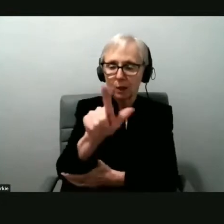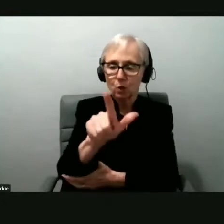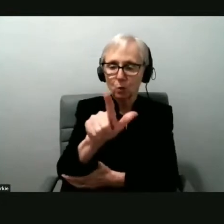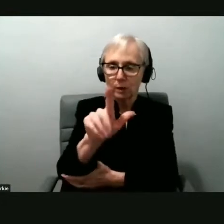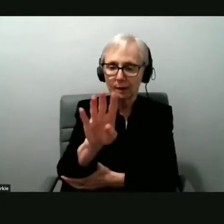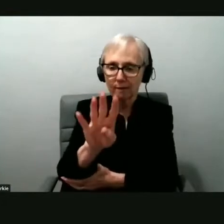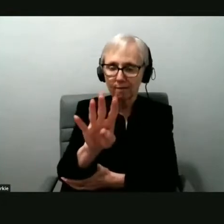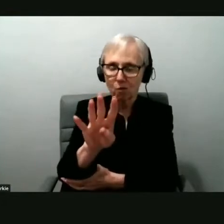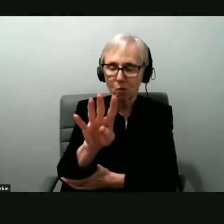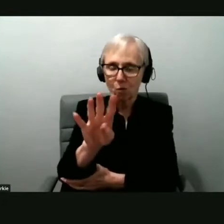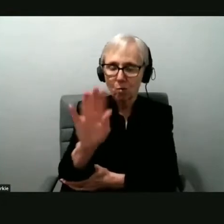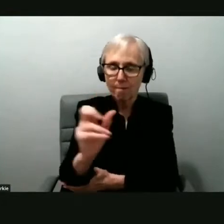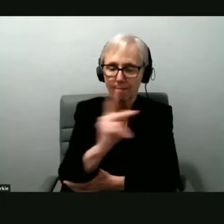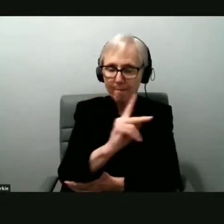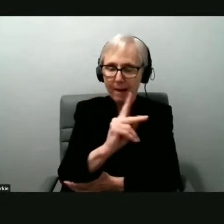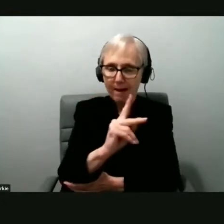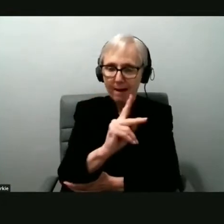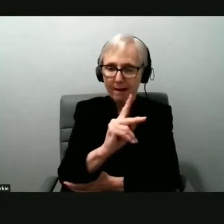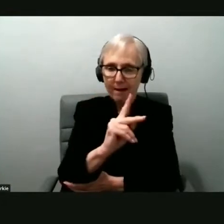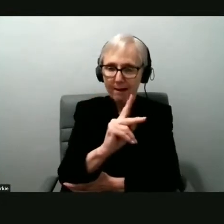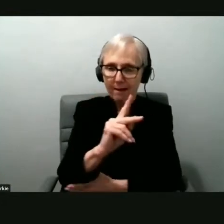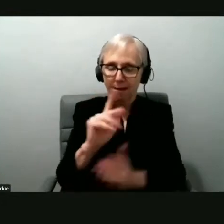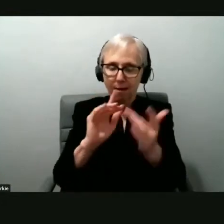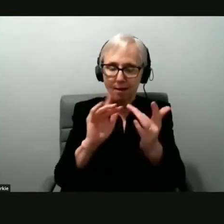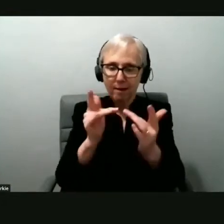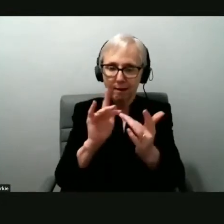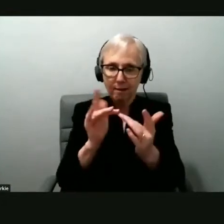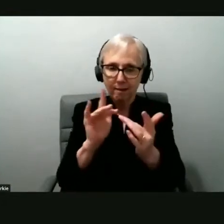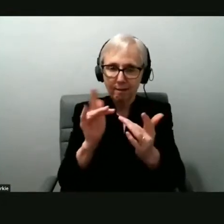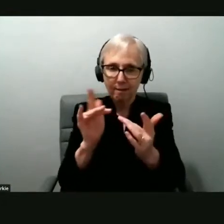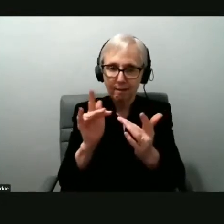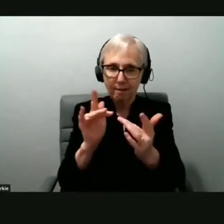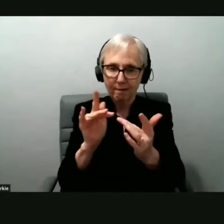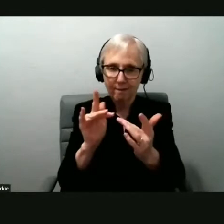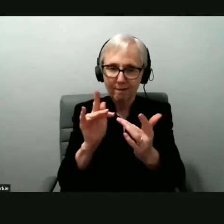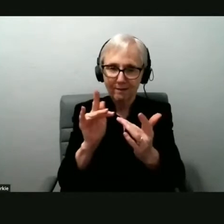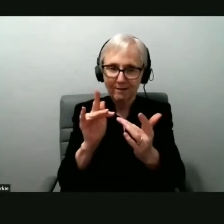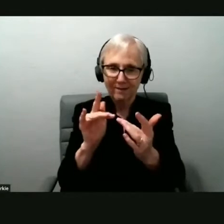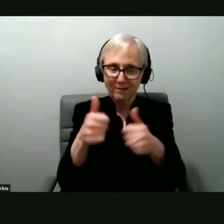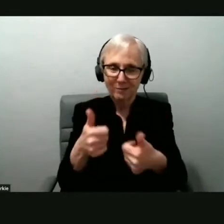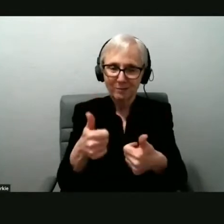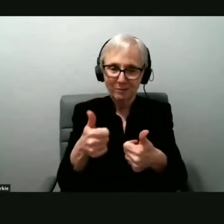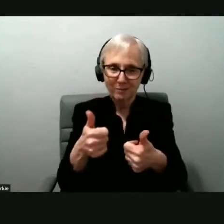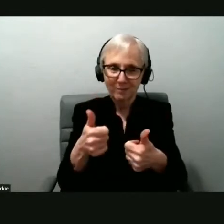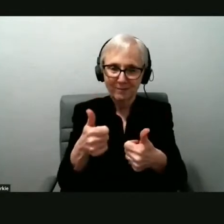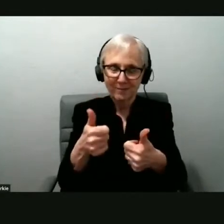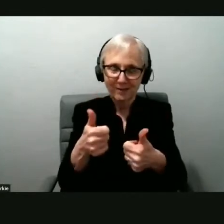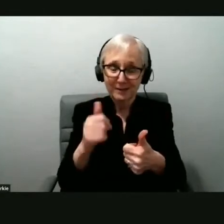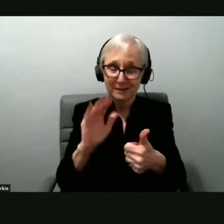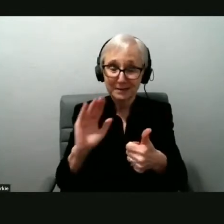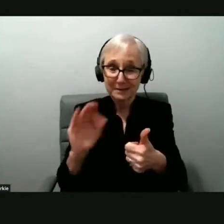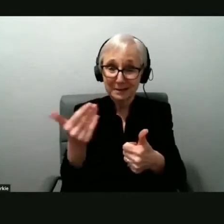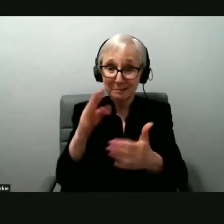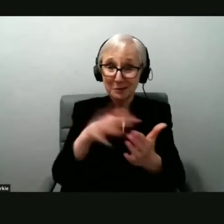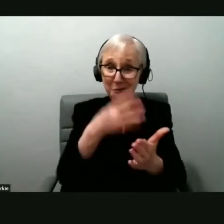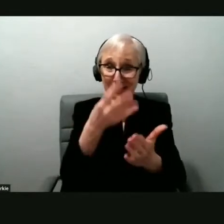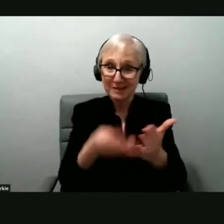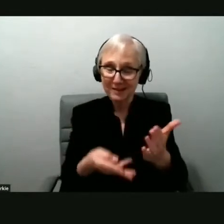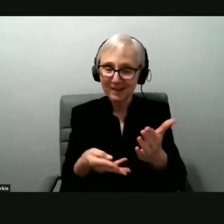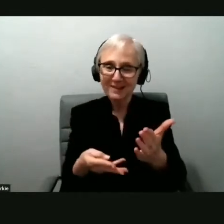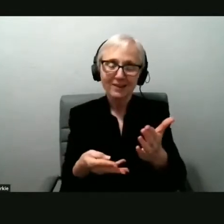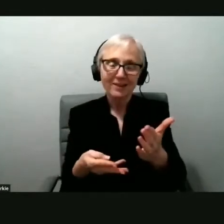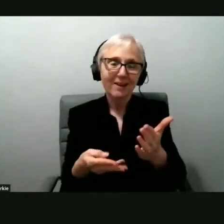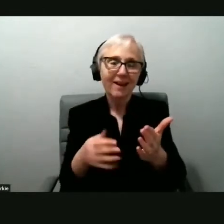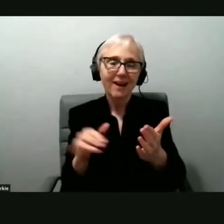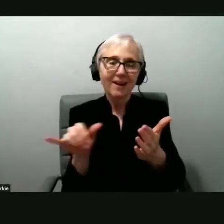back online, which is almost in line with our wonderful run of show. What's up with that? And I also